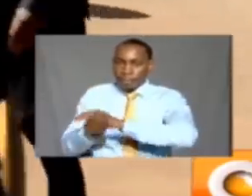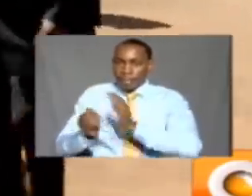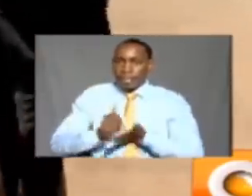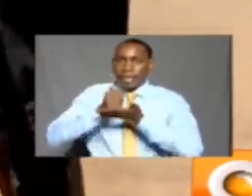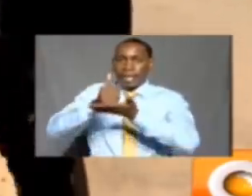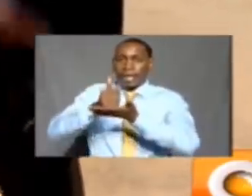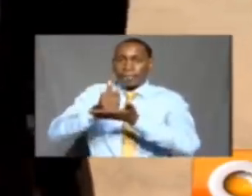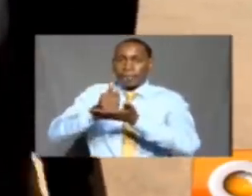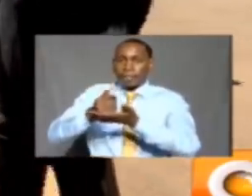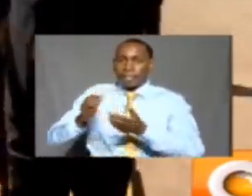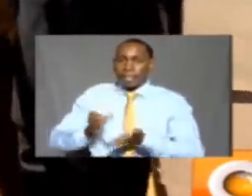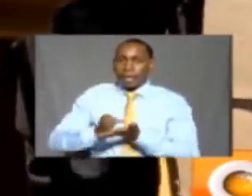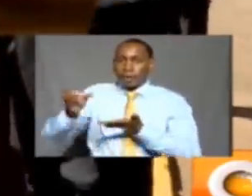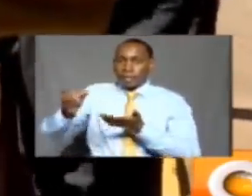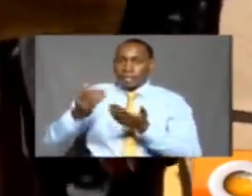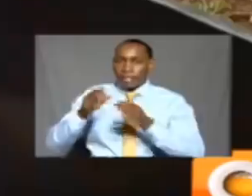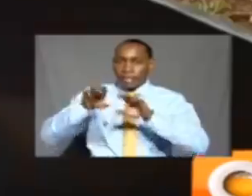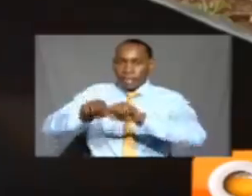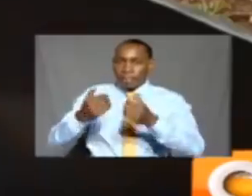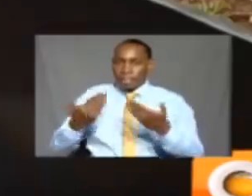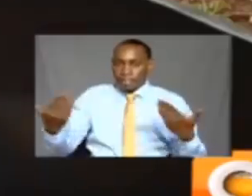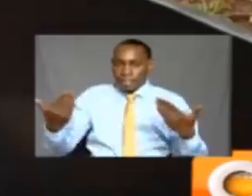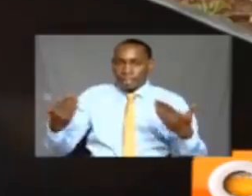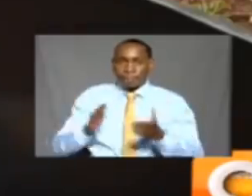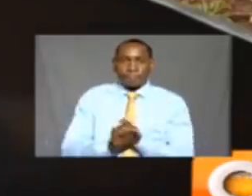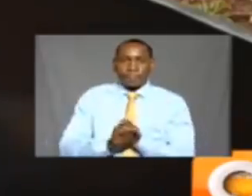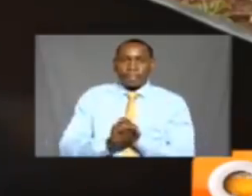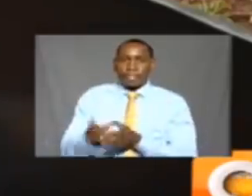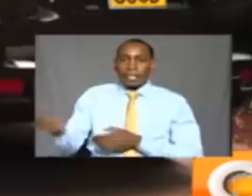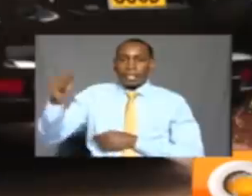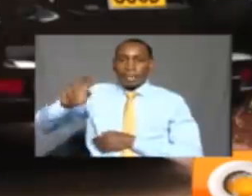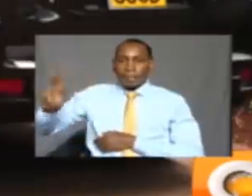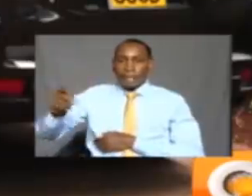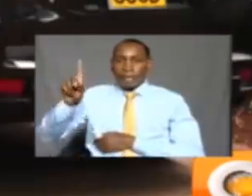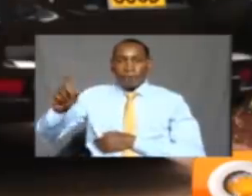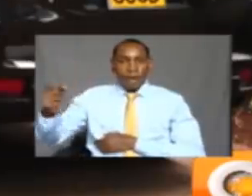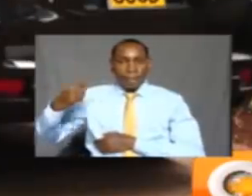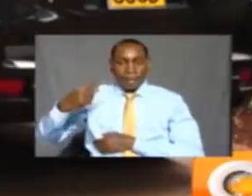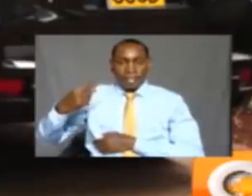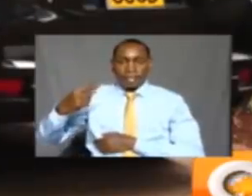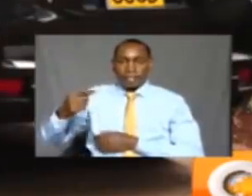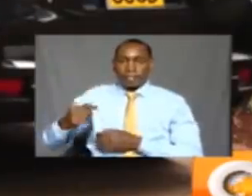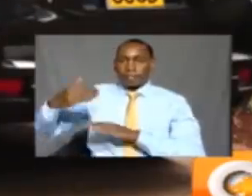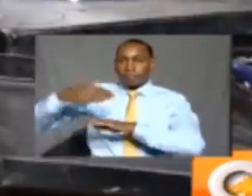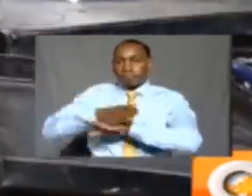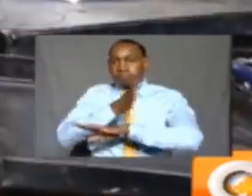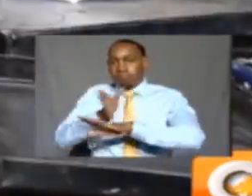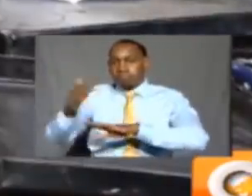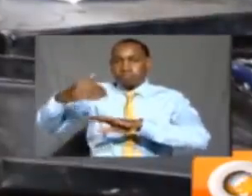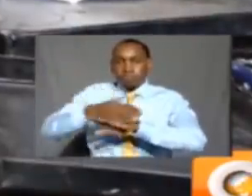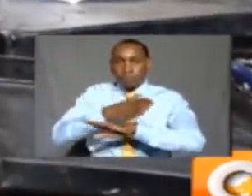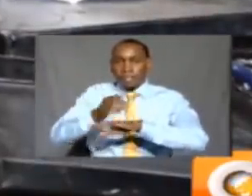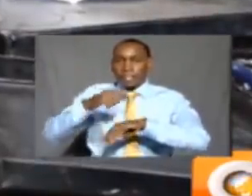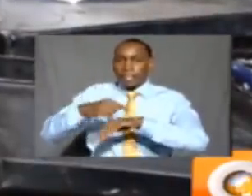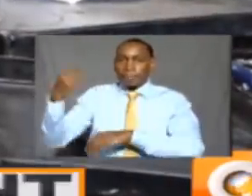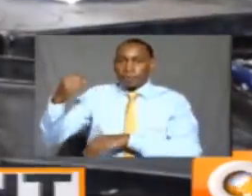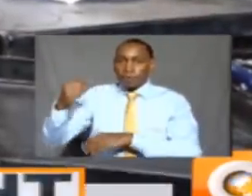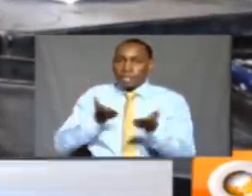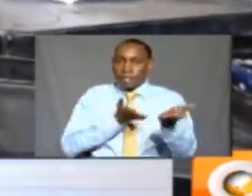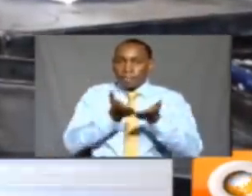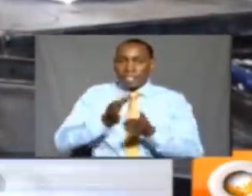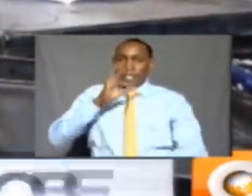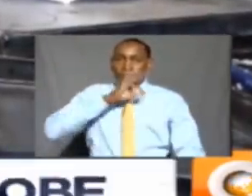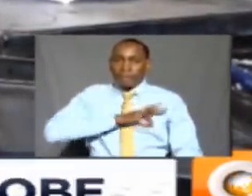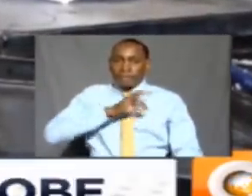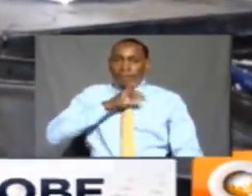facilitate the release of the consignment. Mr. Zandi was in Kenya for nearly a month, only being taken round in circles as the gold cartel ring